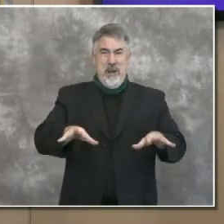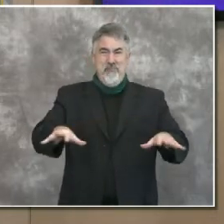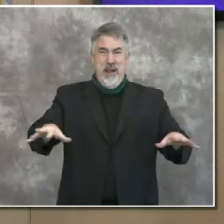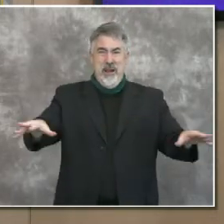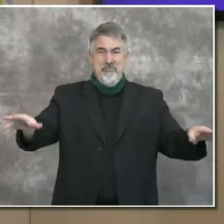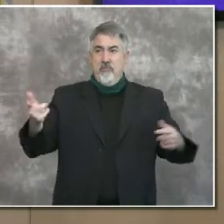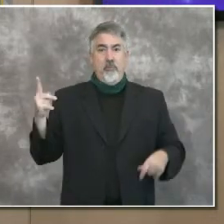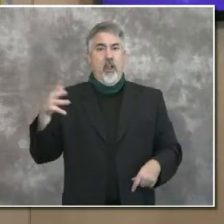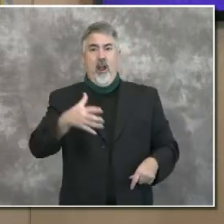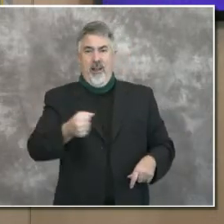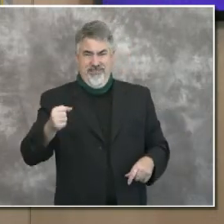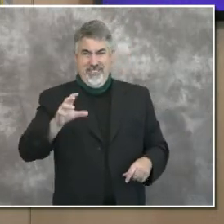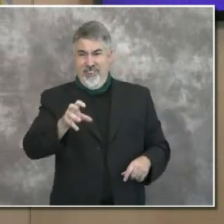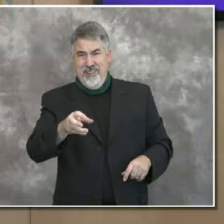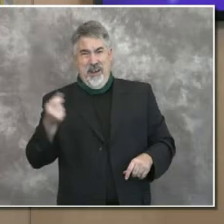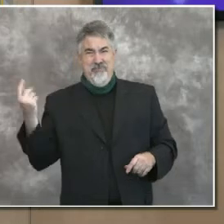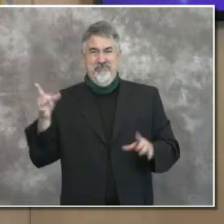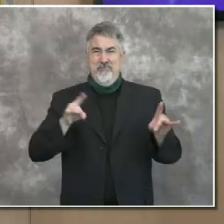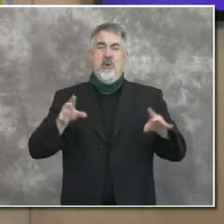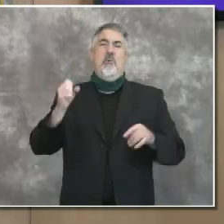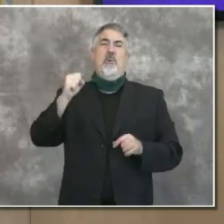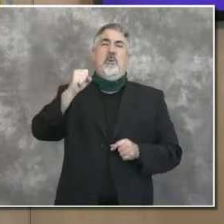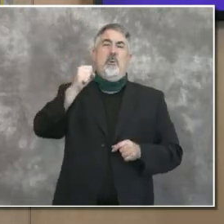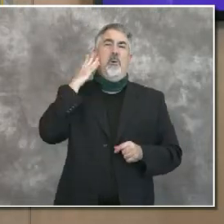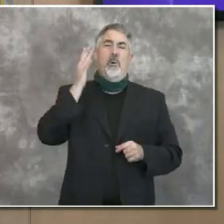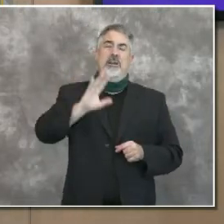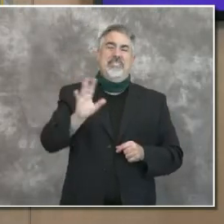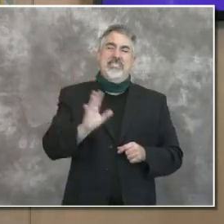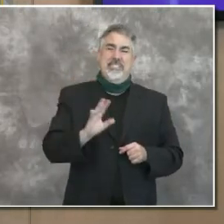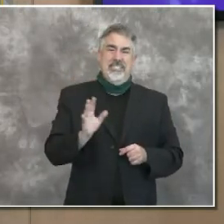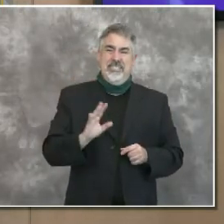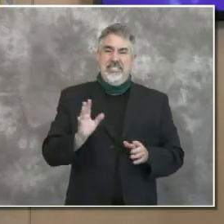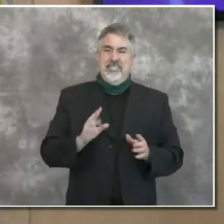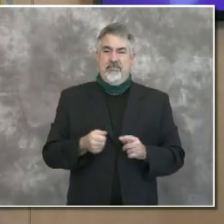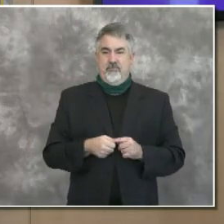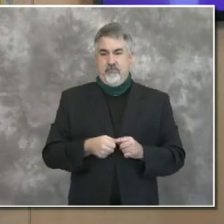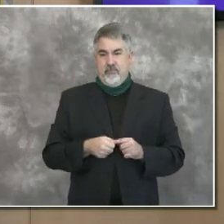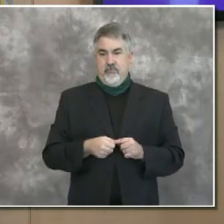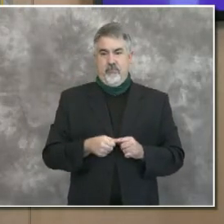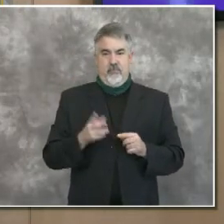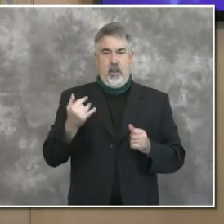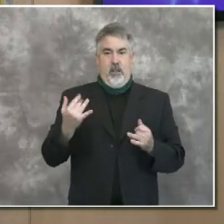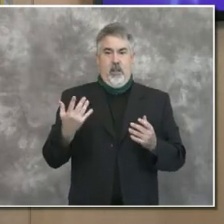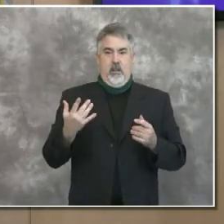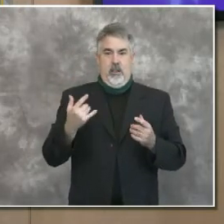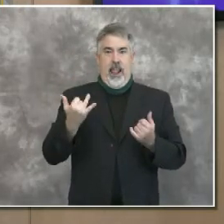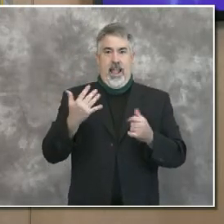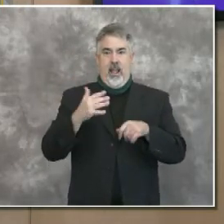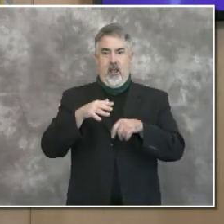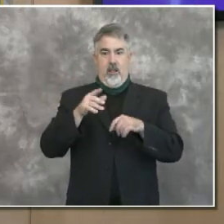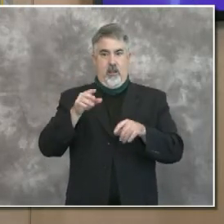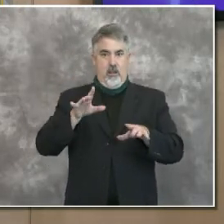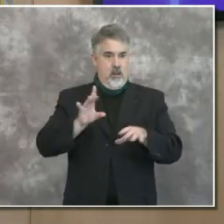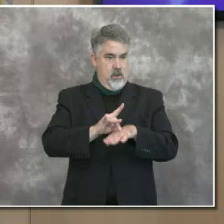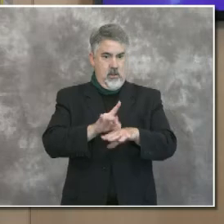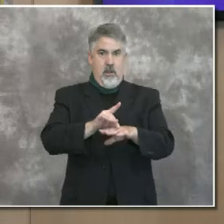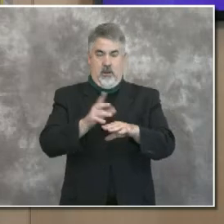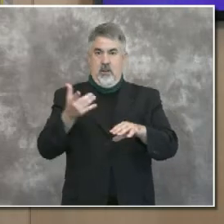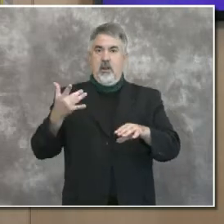turns a transmission capacity into a surface-based transmission risk as